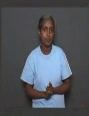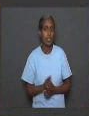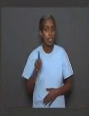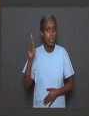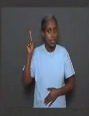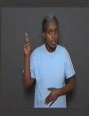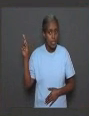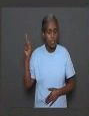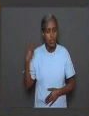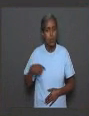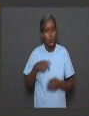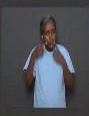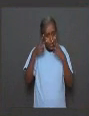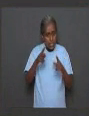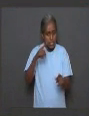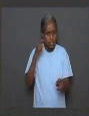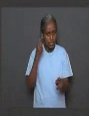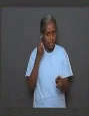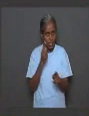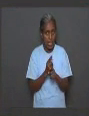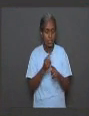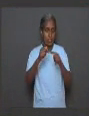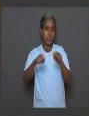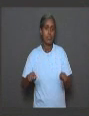Here we see a right triangle.